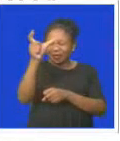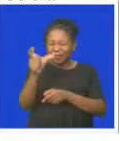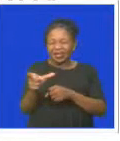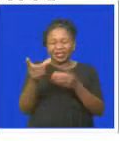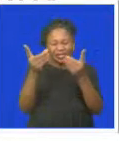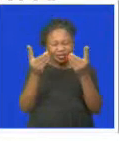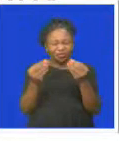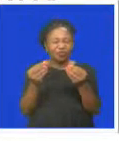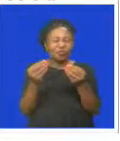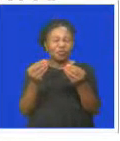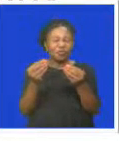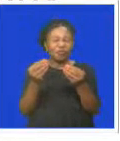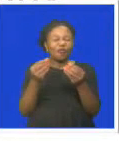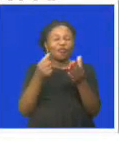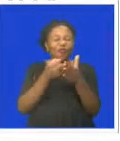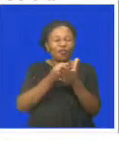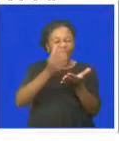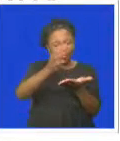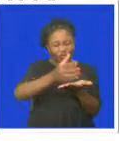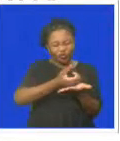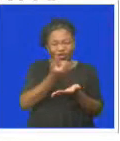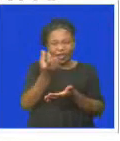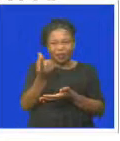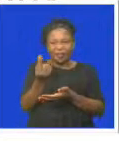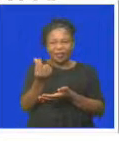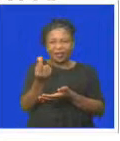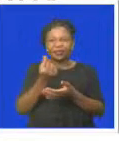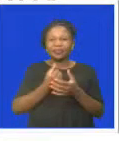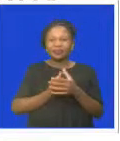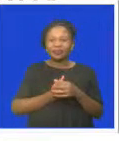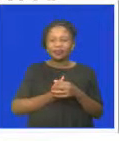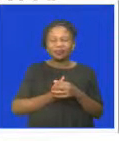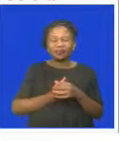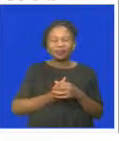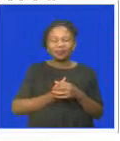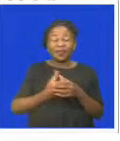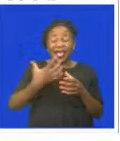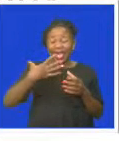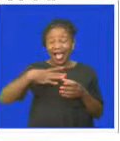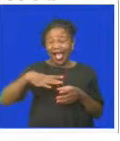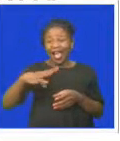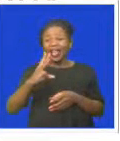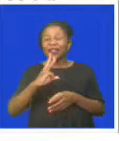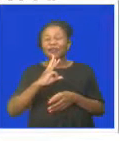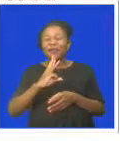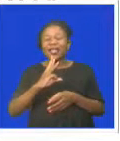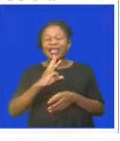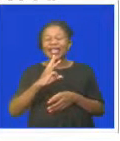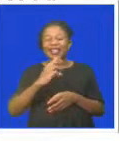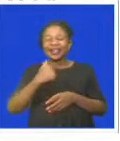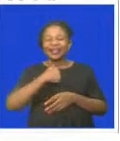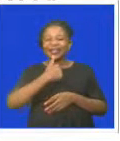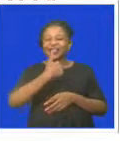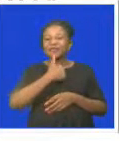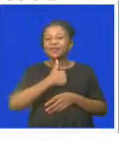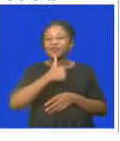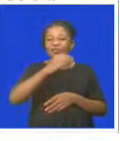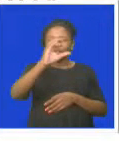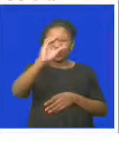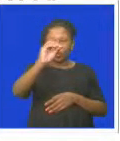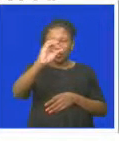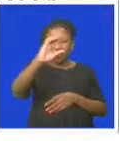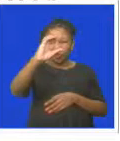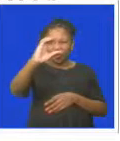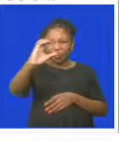earn or get money. Another word for a job is occupation. Another word for a job